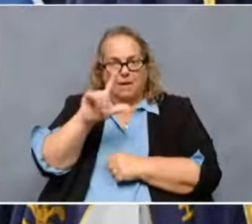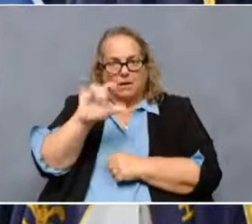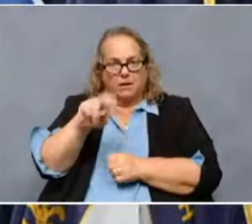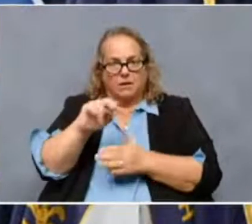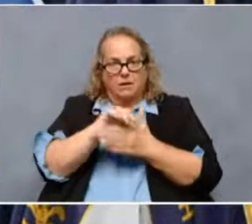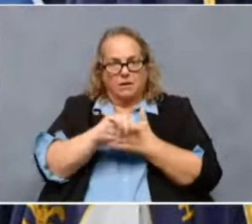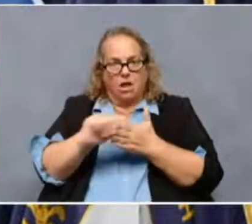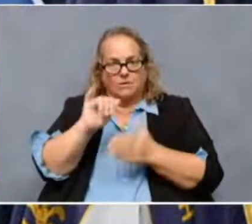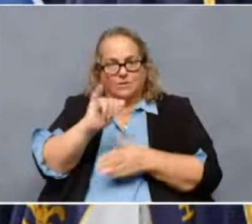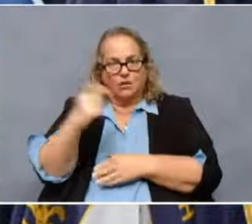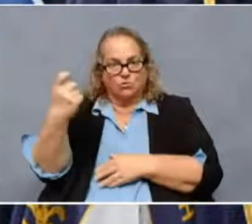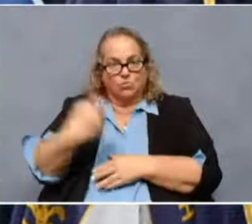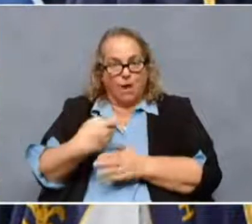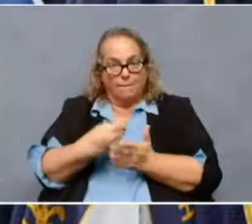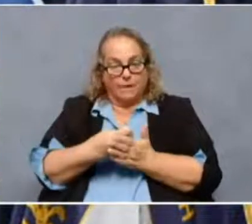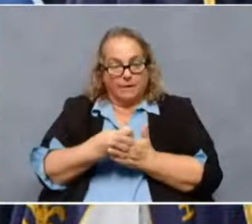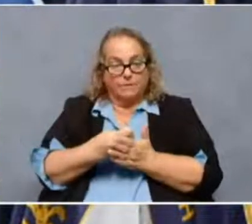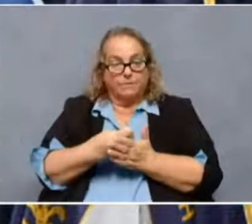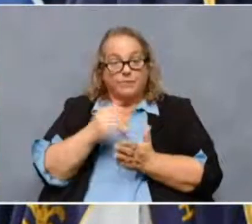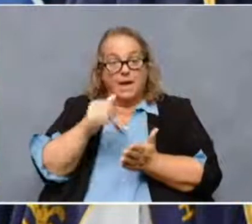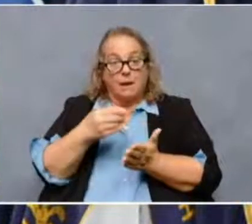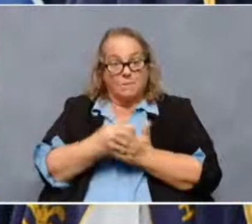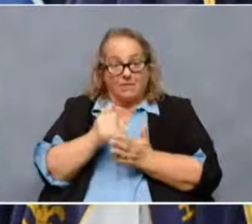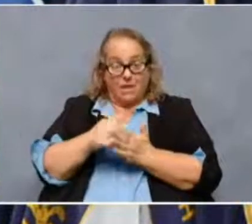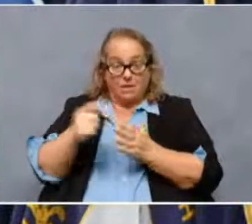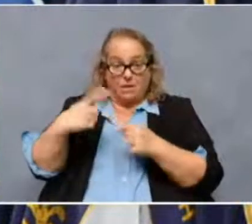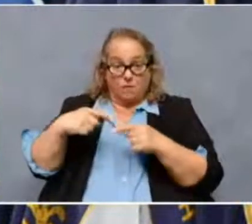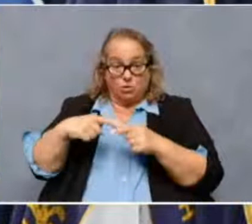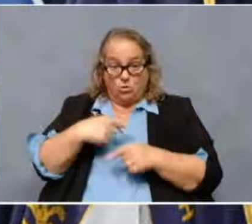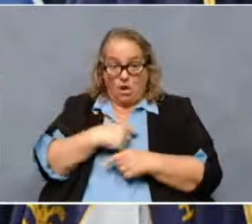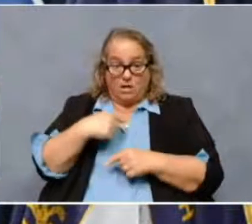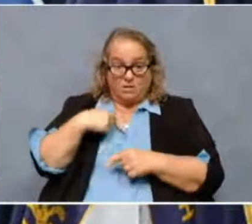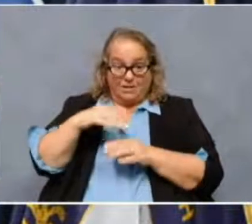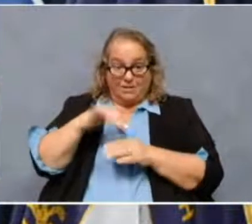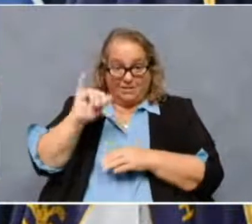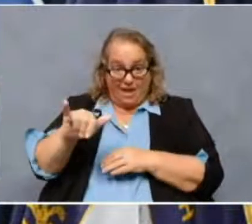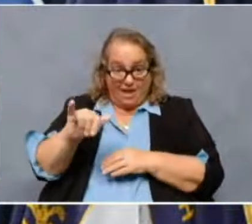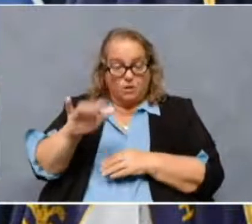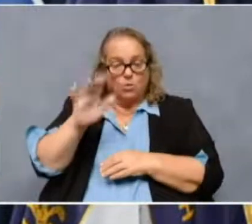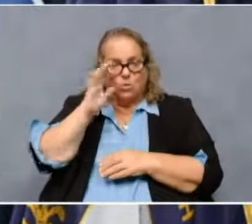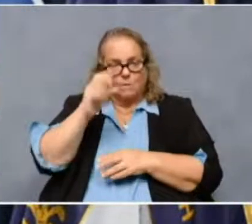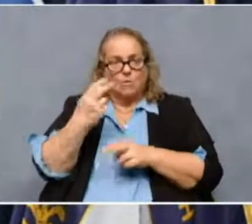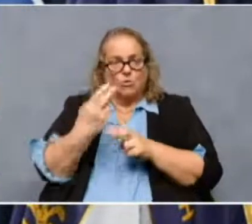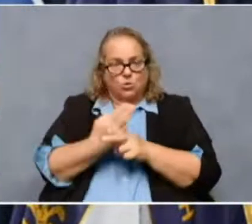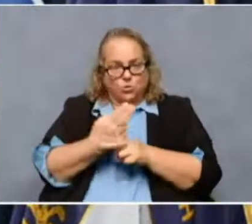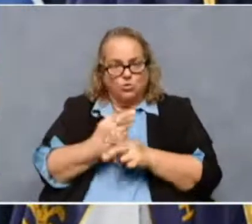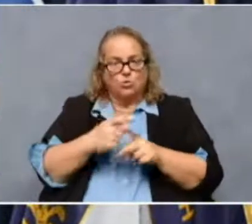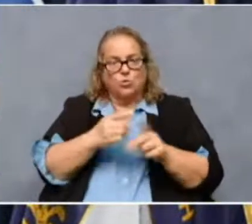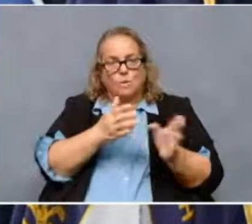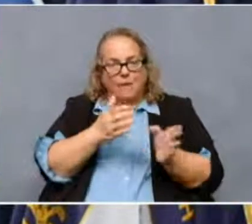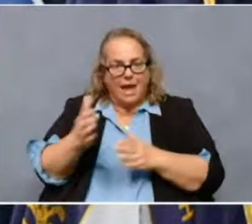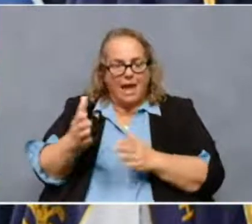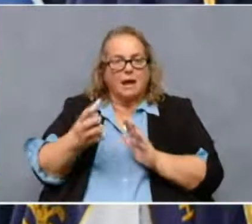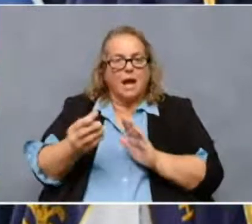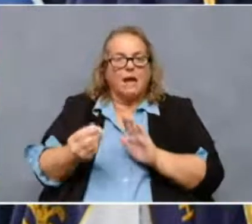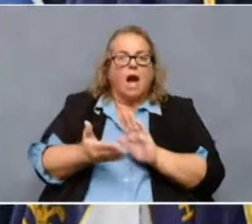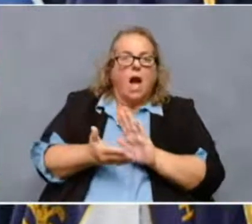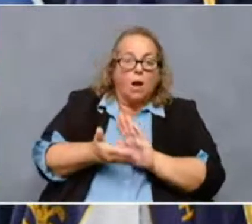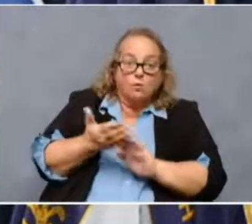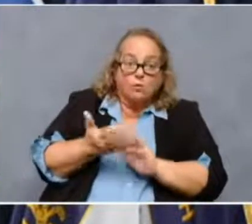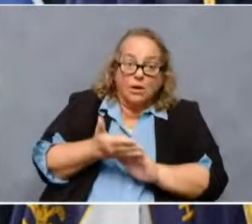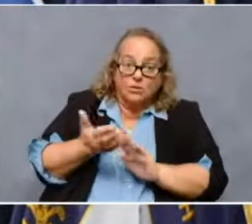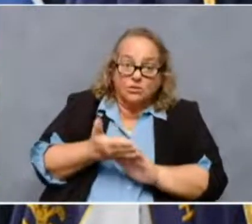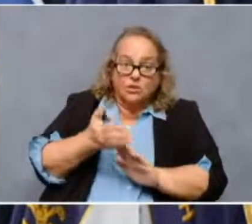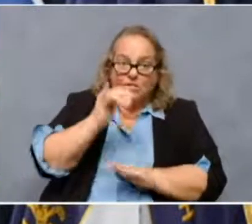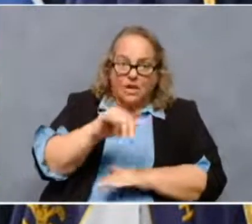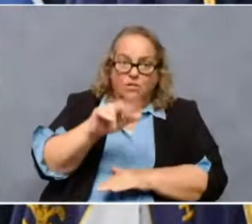money that's coming to us in this grant will be used to plan and operationalize that